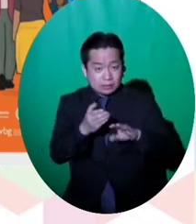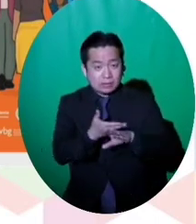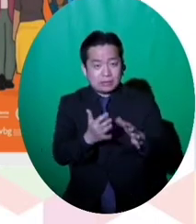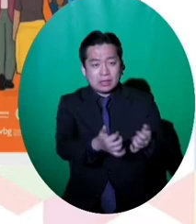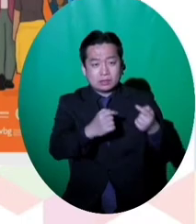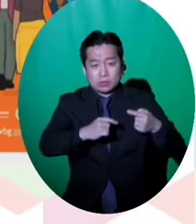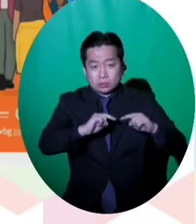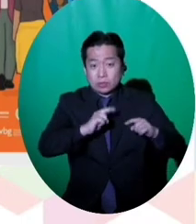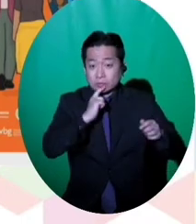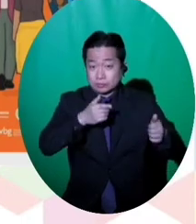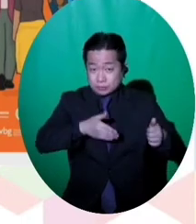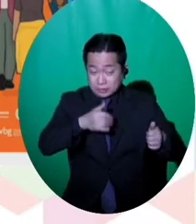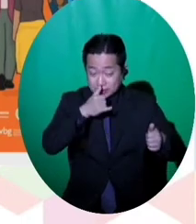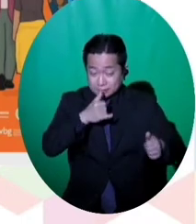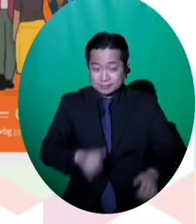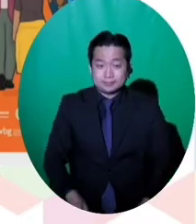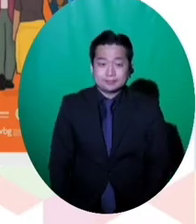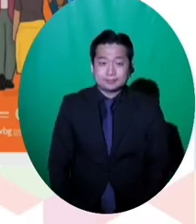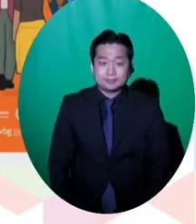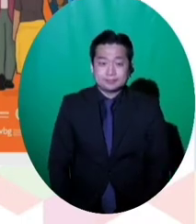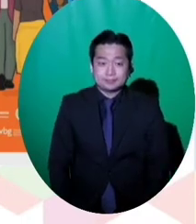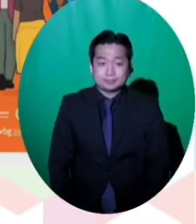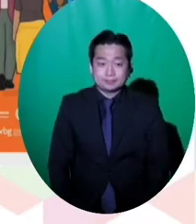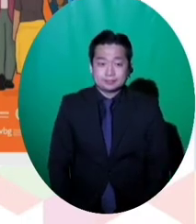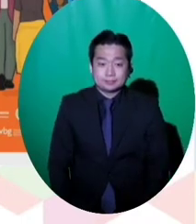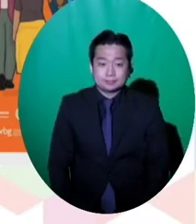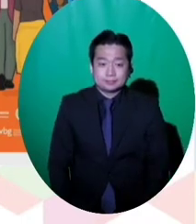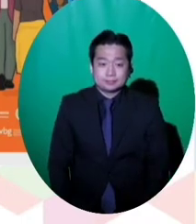Organization Oxfam,